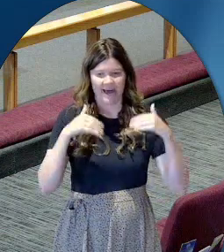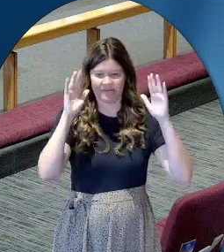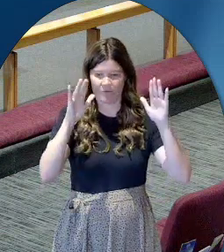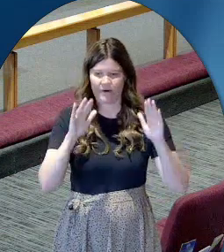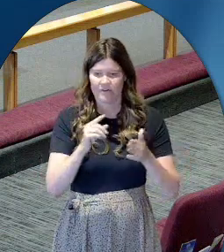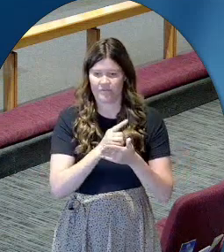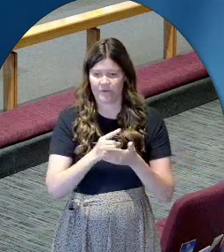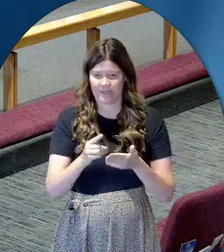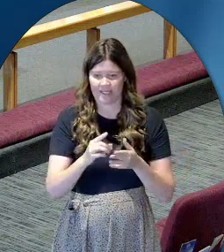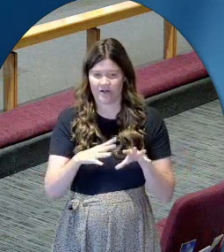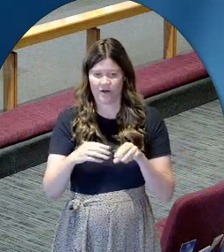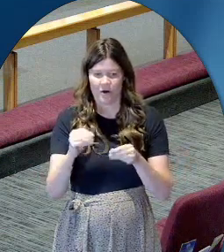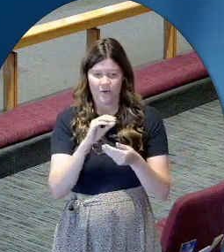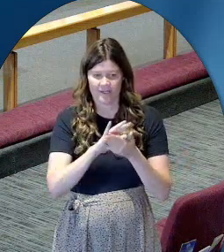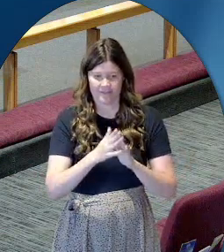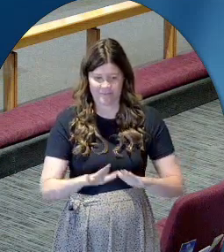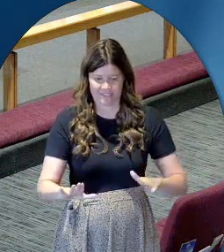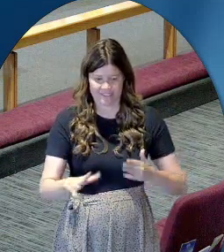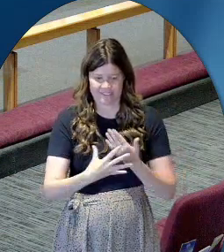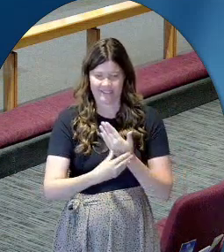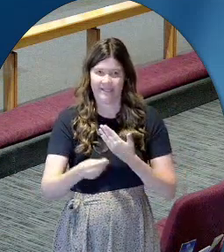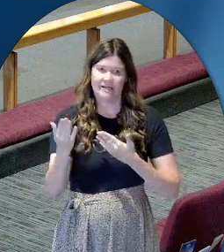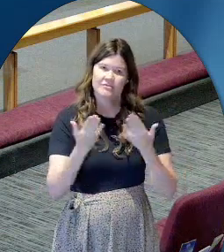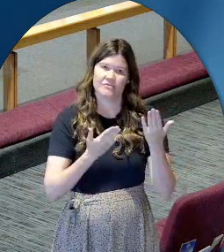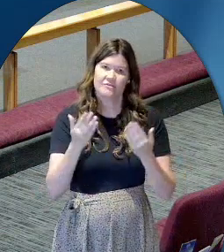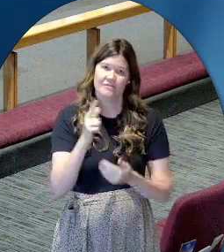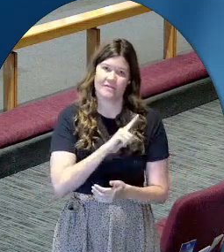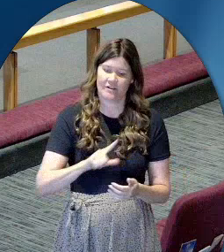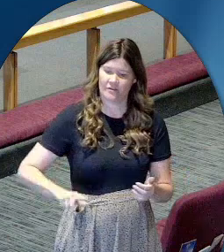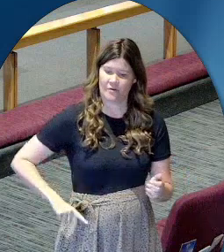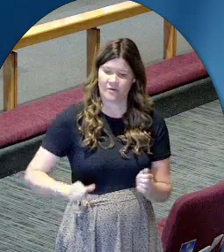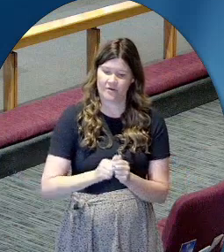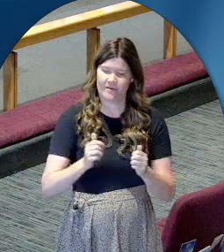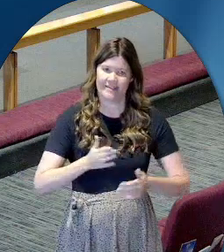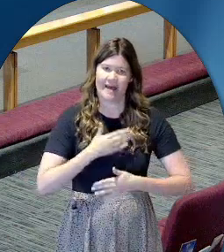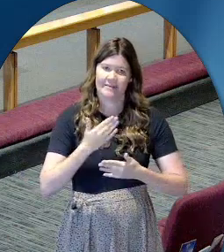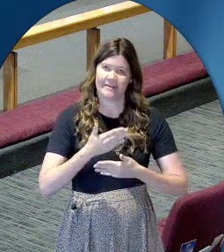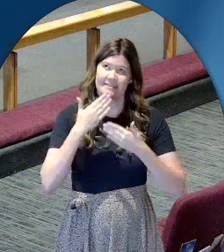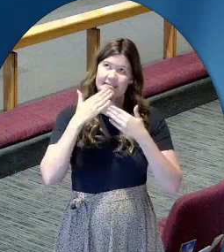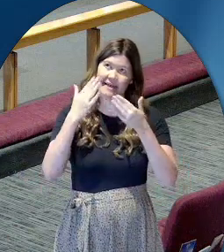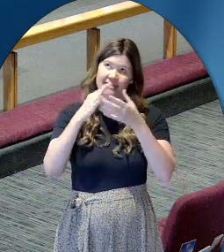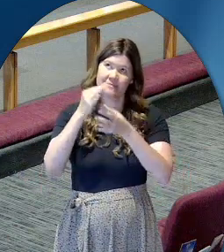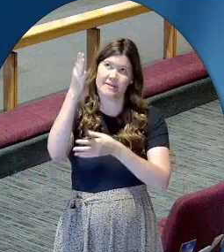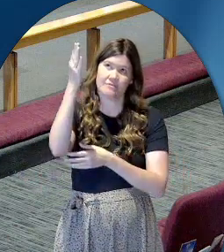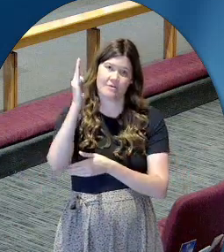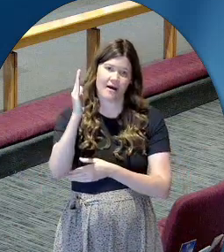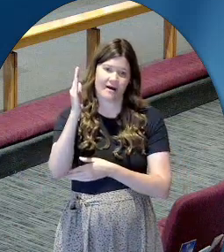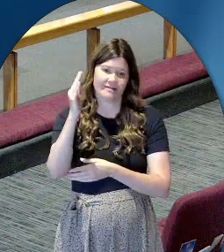Christ. Go in peace. Serve the Lord with gladness. Thanks be to God.